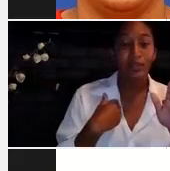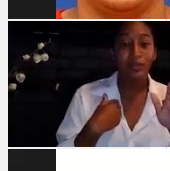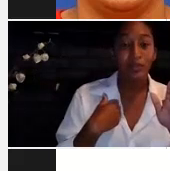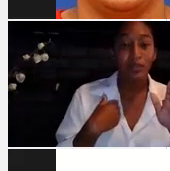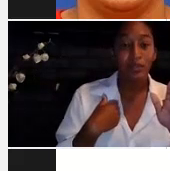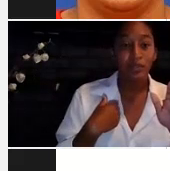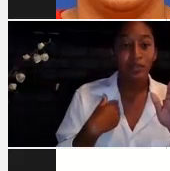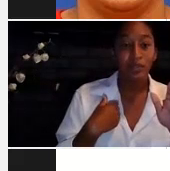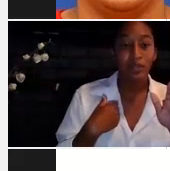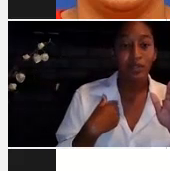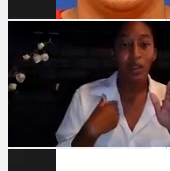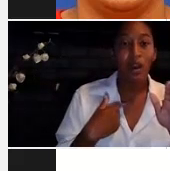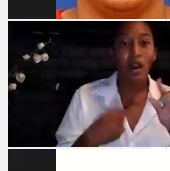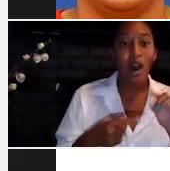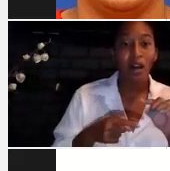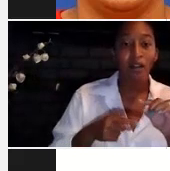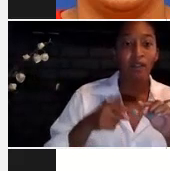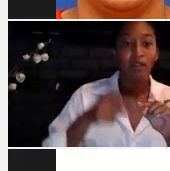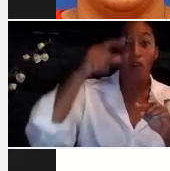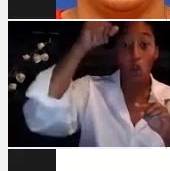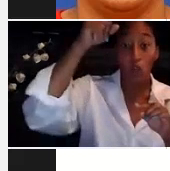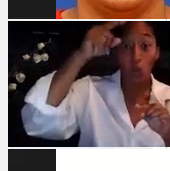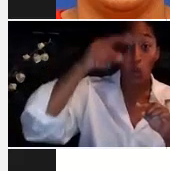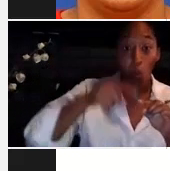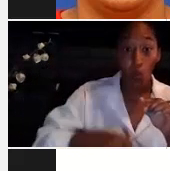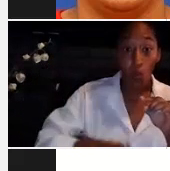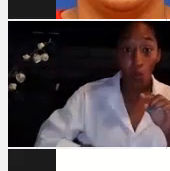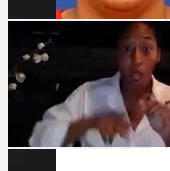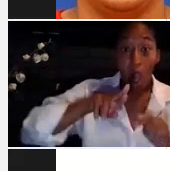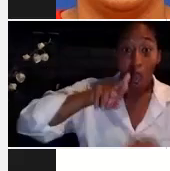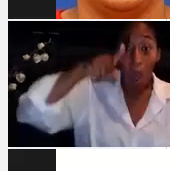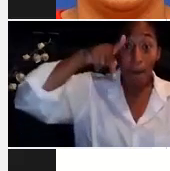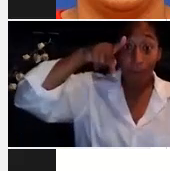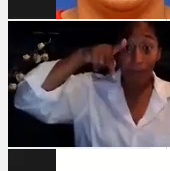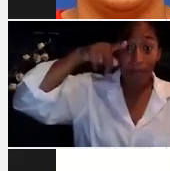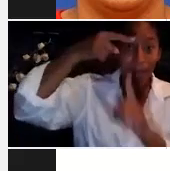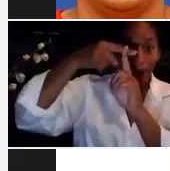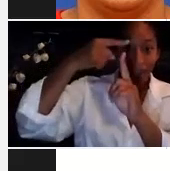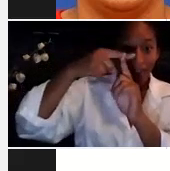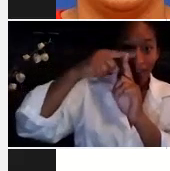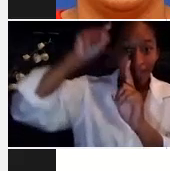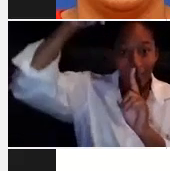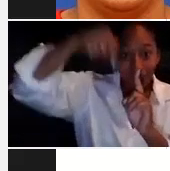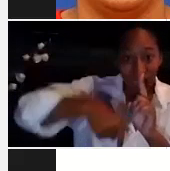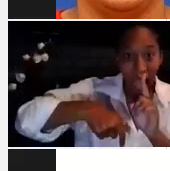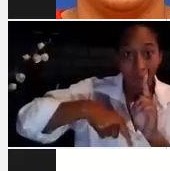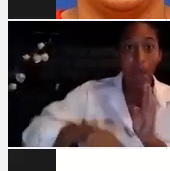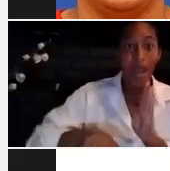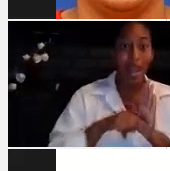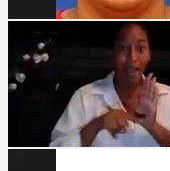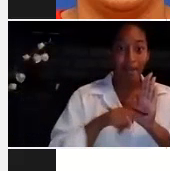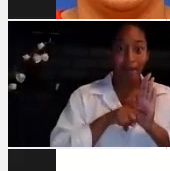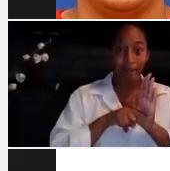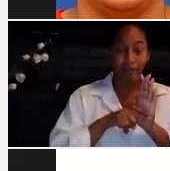we usually use up is positive while down is negative. Okay. All right. Or you can think